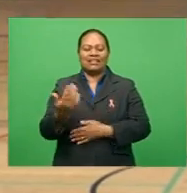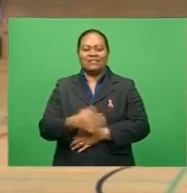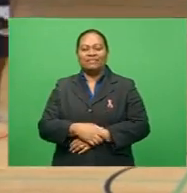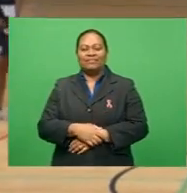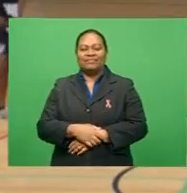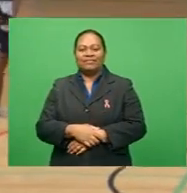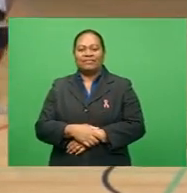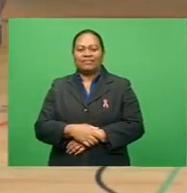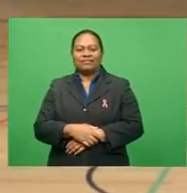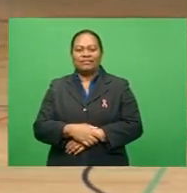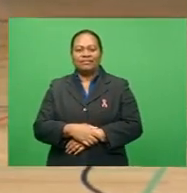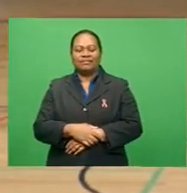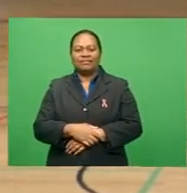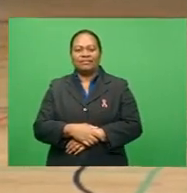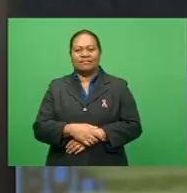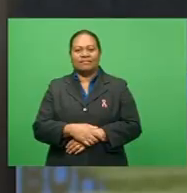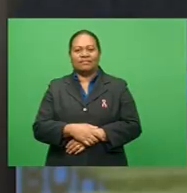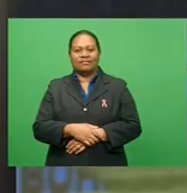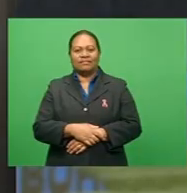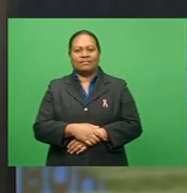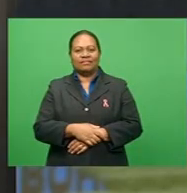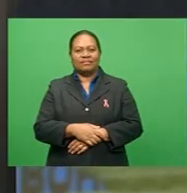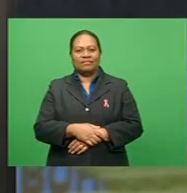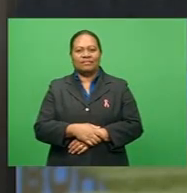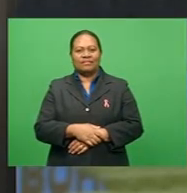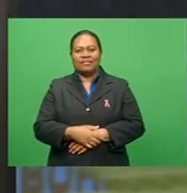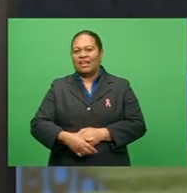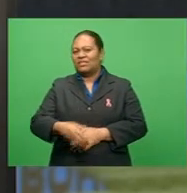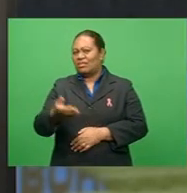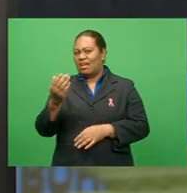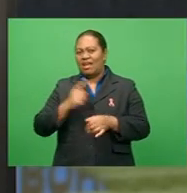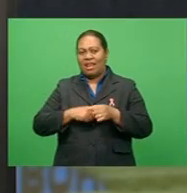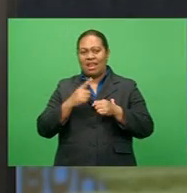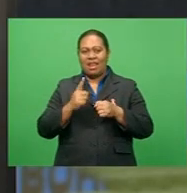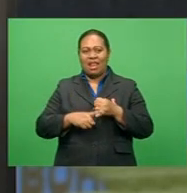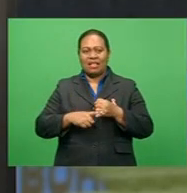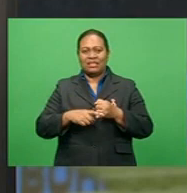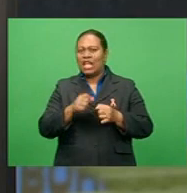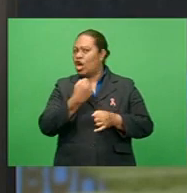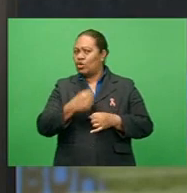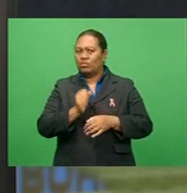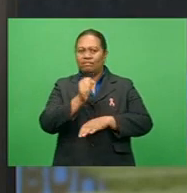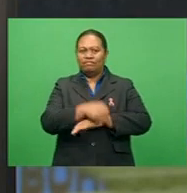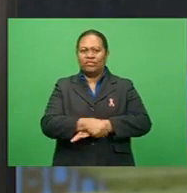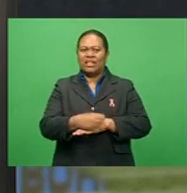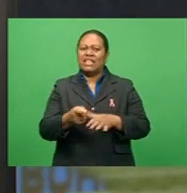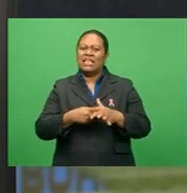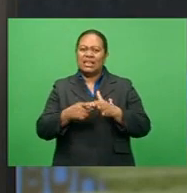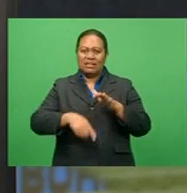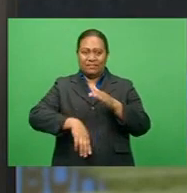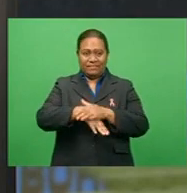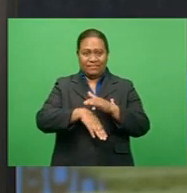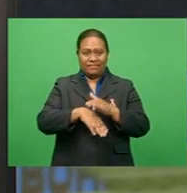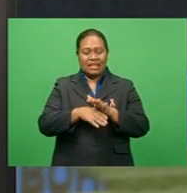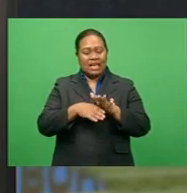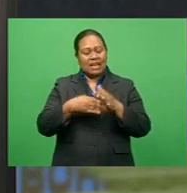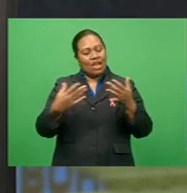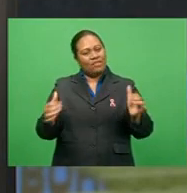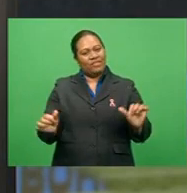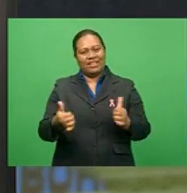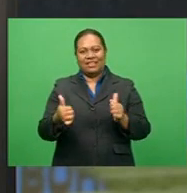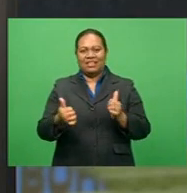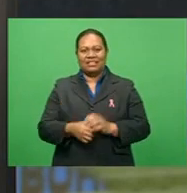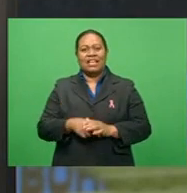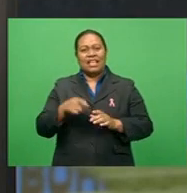Tavi, FBC Sports. The last remaining unbeaten record of the English Premier League season has ended. This